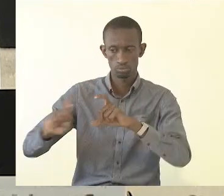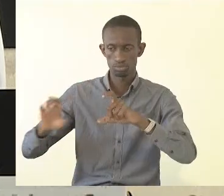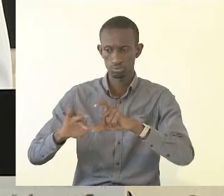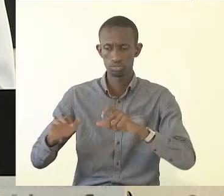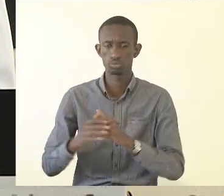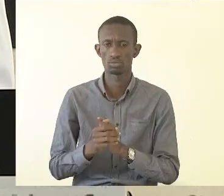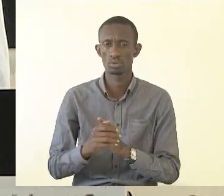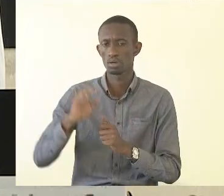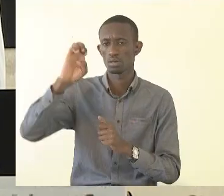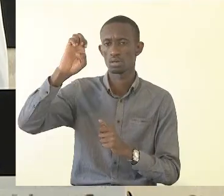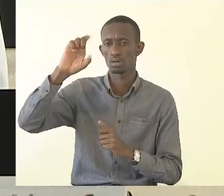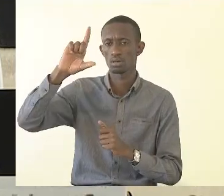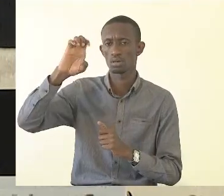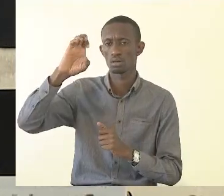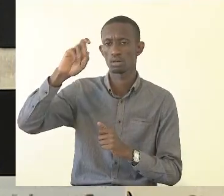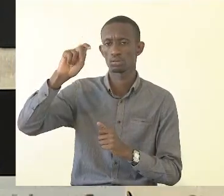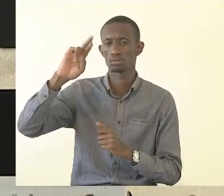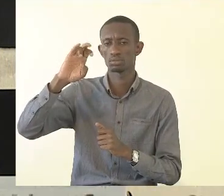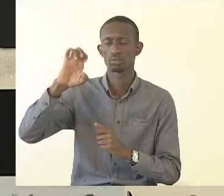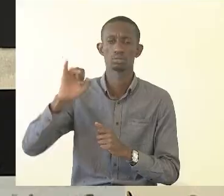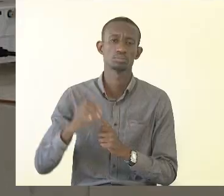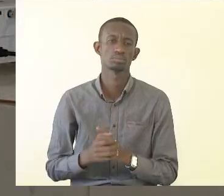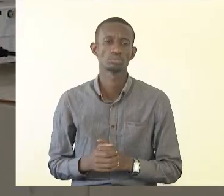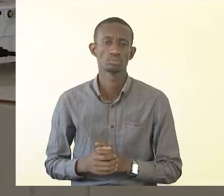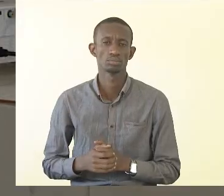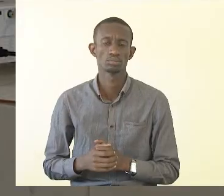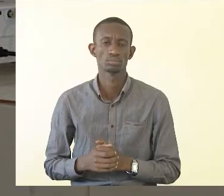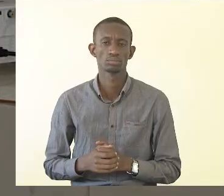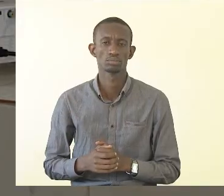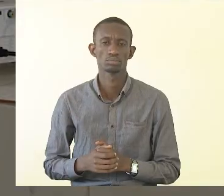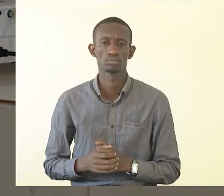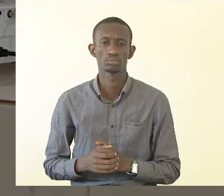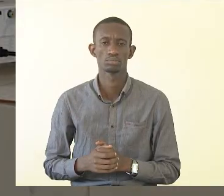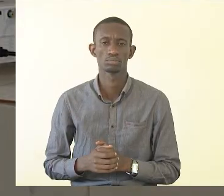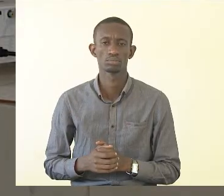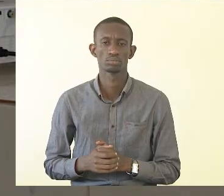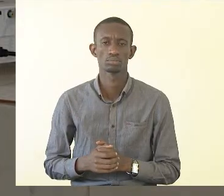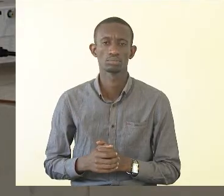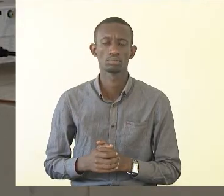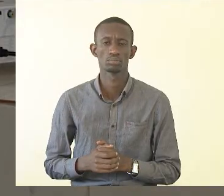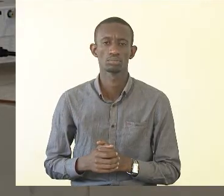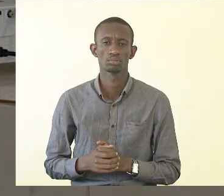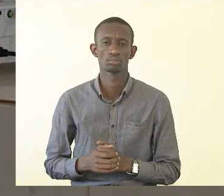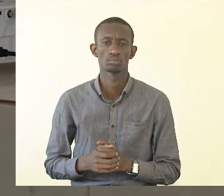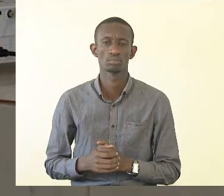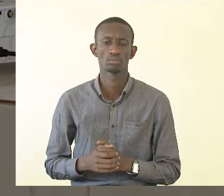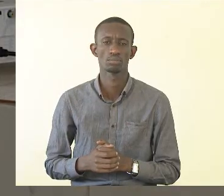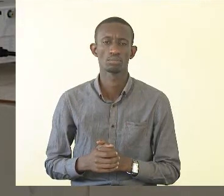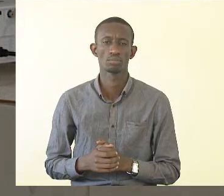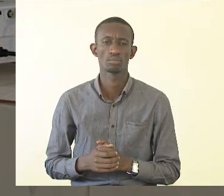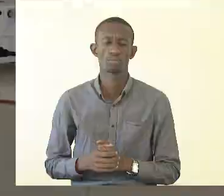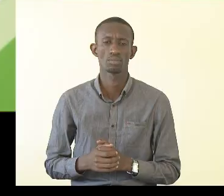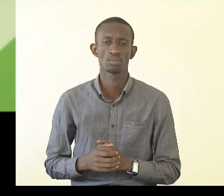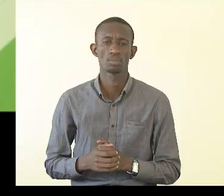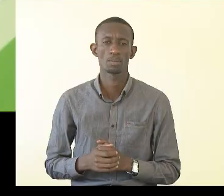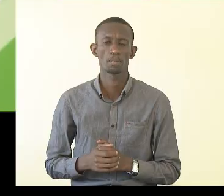the formula of the electrophile. So the charge on the electrophile has to be positively charged. Electrophiles are positively